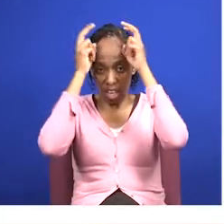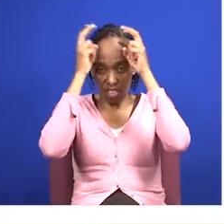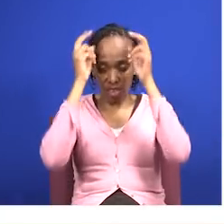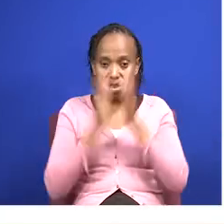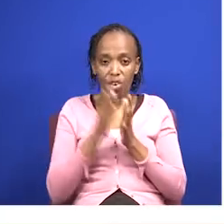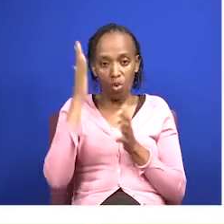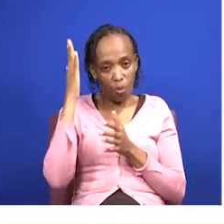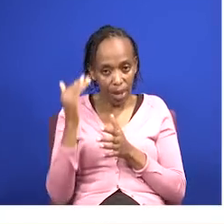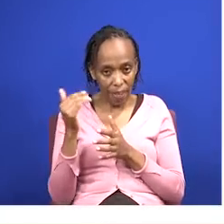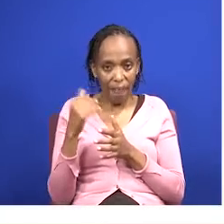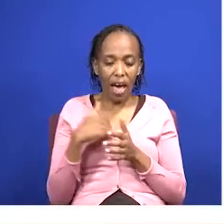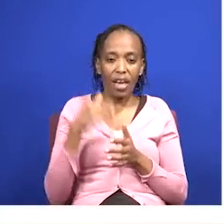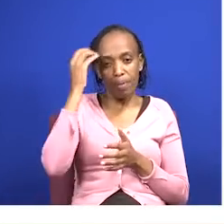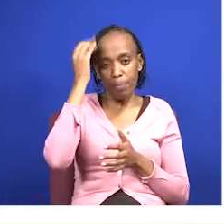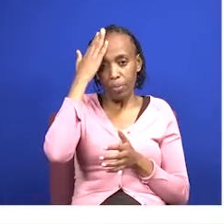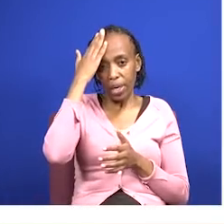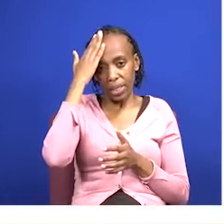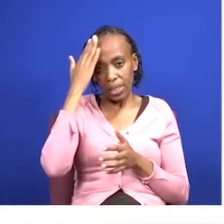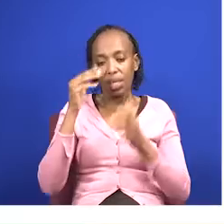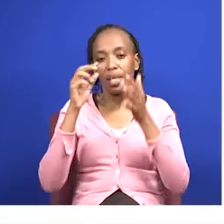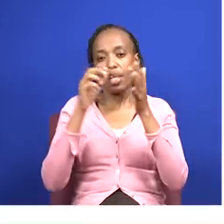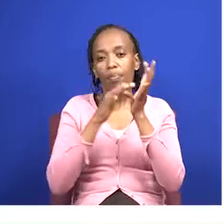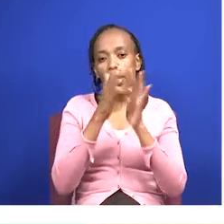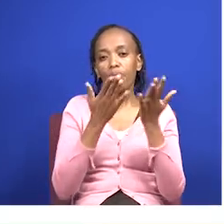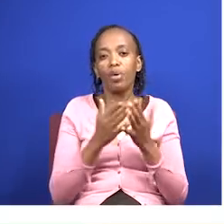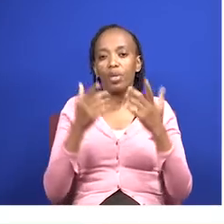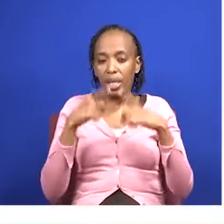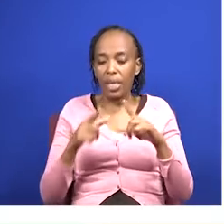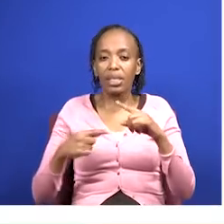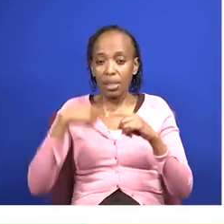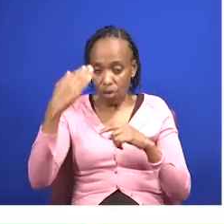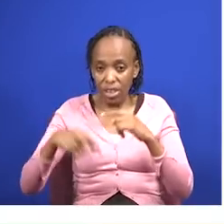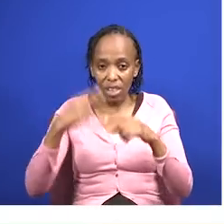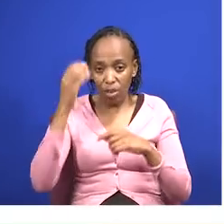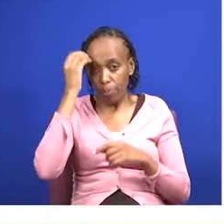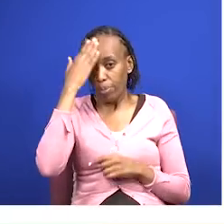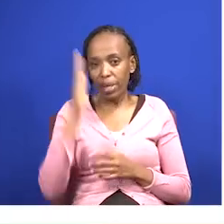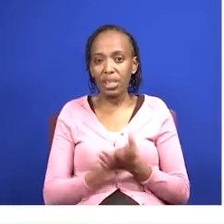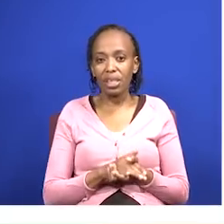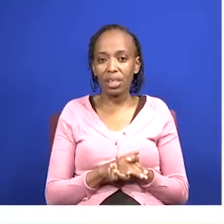devil because he had memorized the scriptures. Let's keep on doing it.